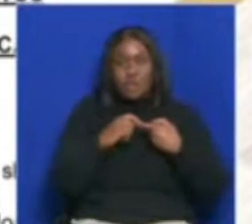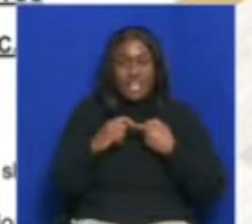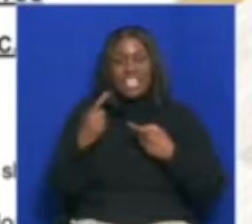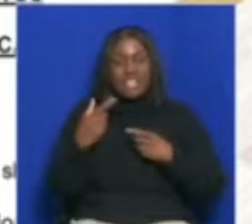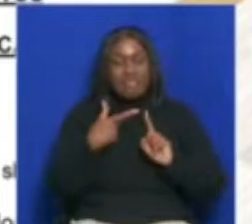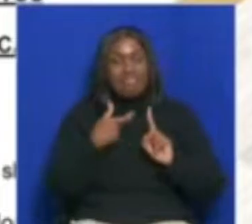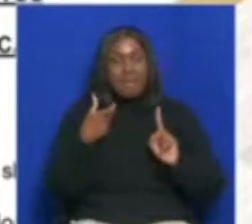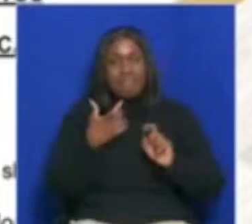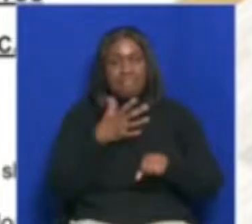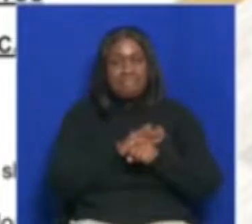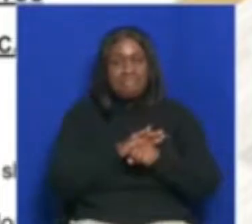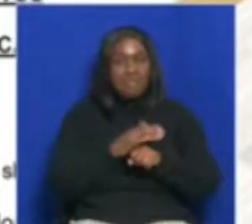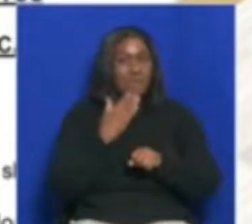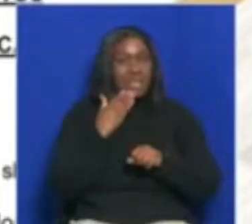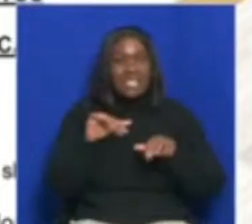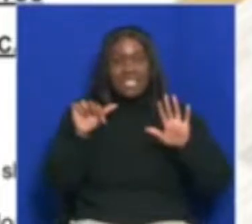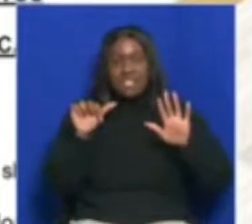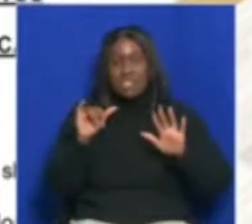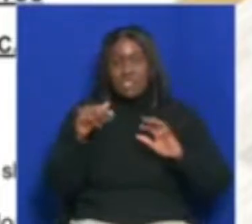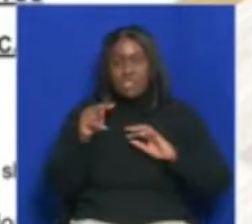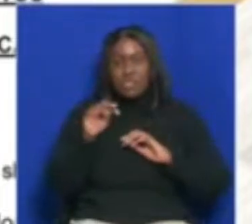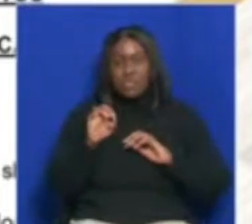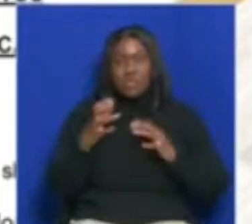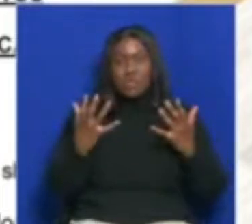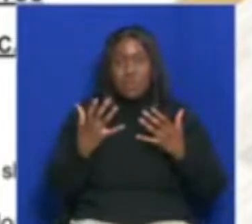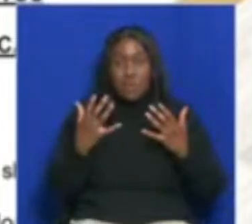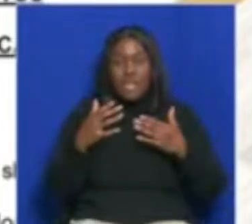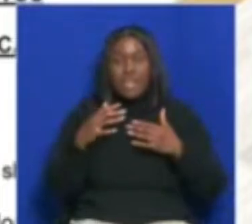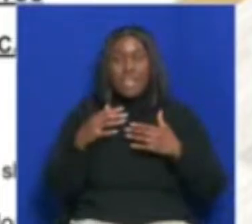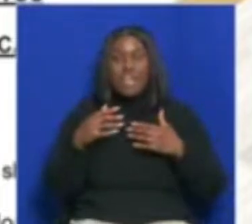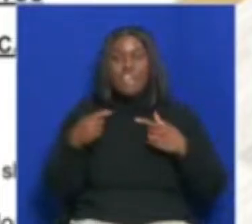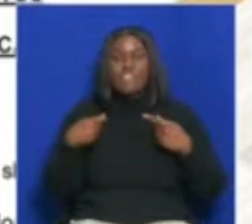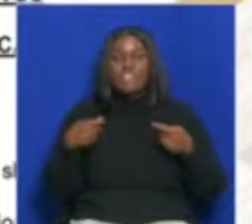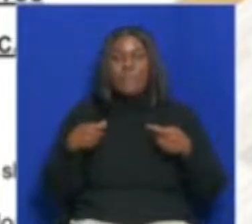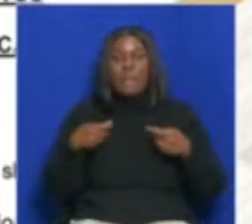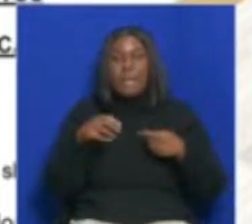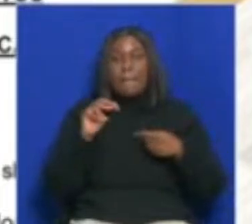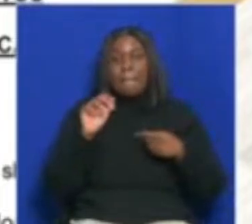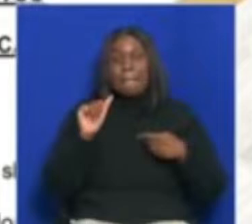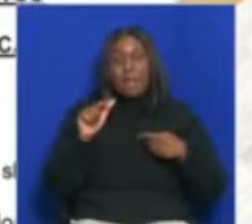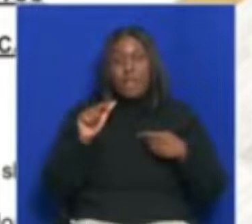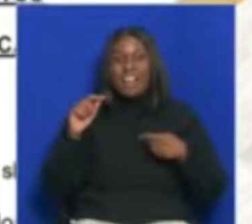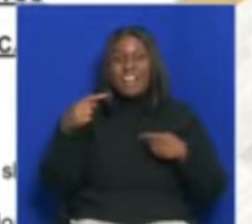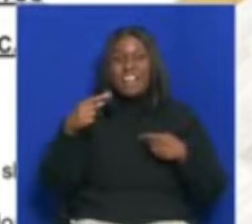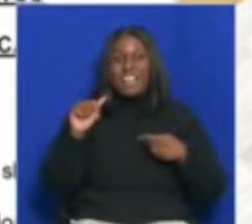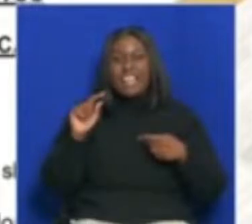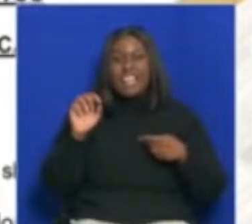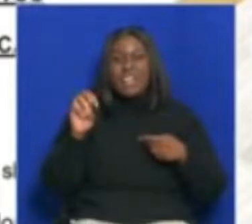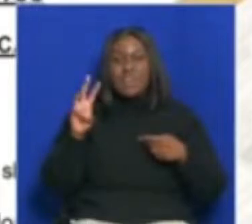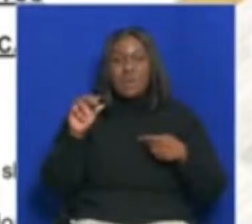2018 at the Gateway Shopping Mall parking lot in a alleged hit by a rival gang.